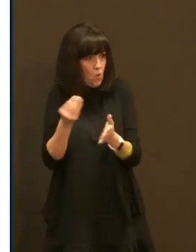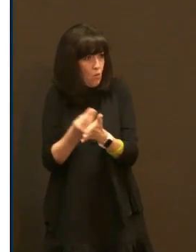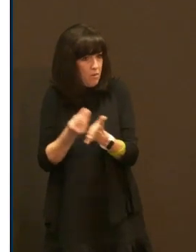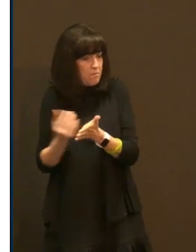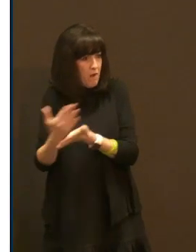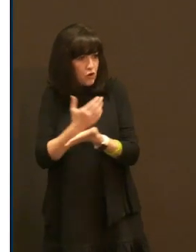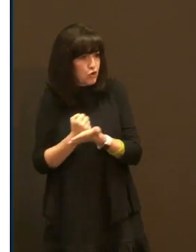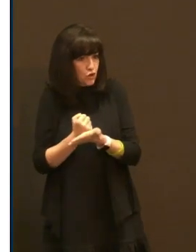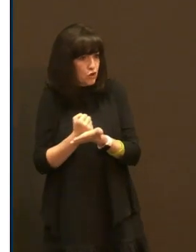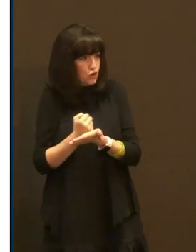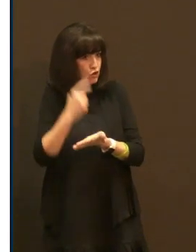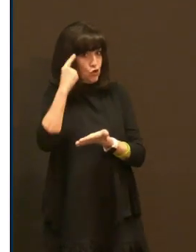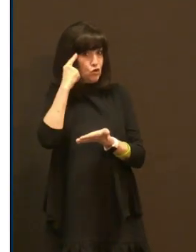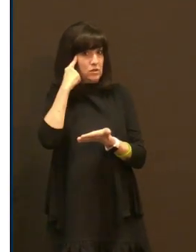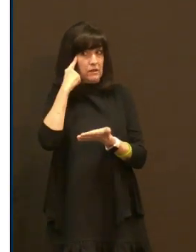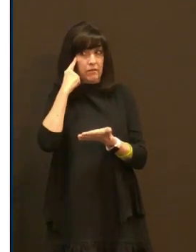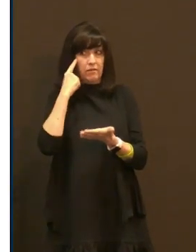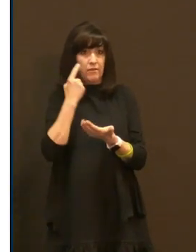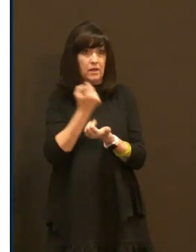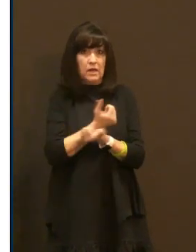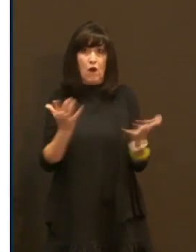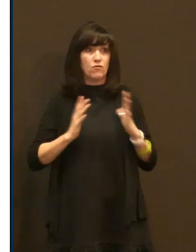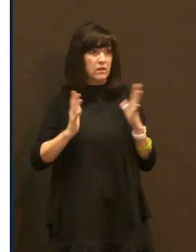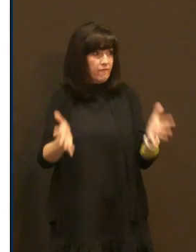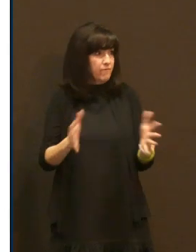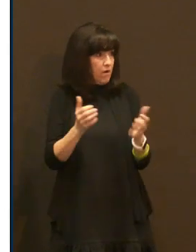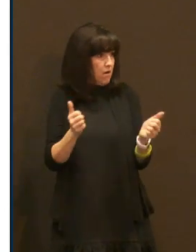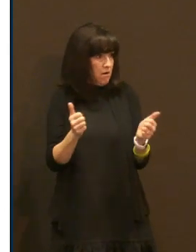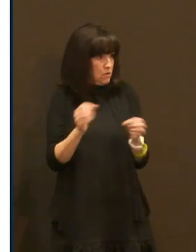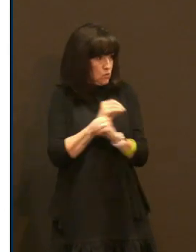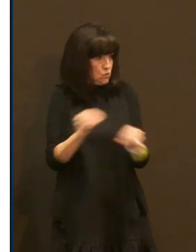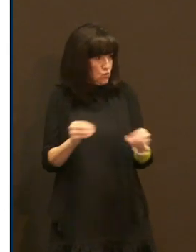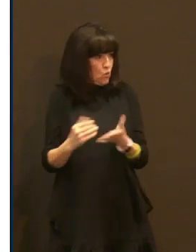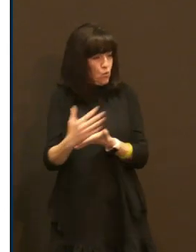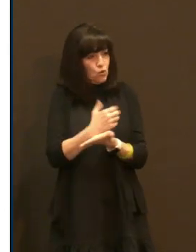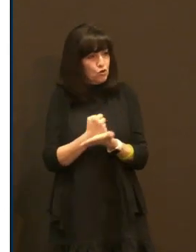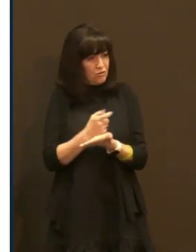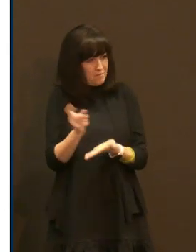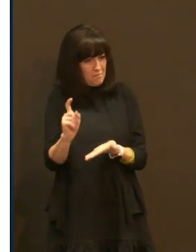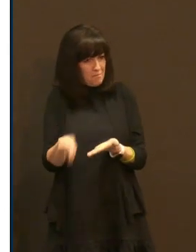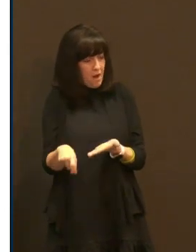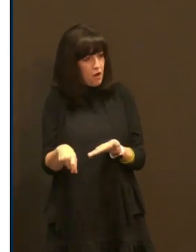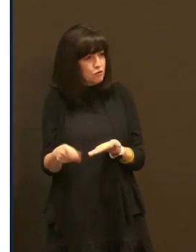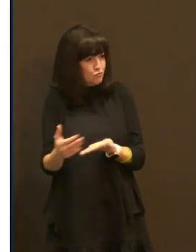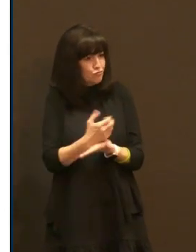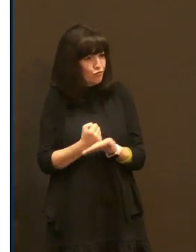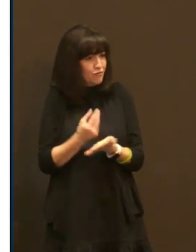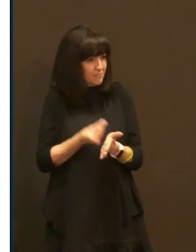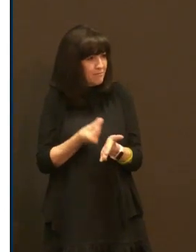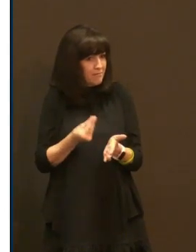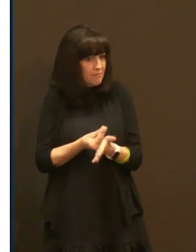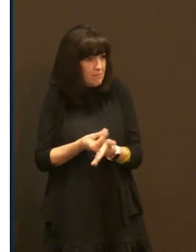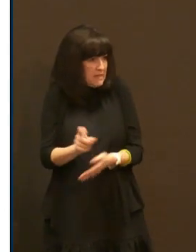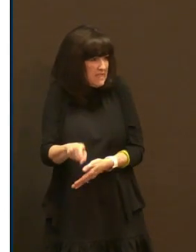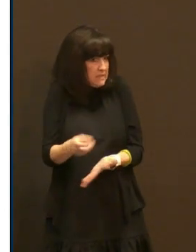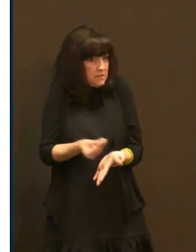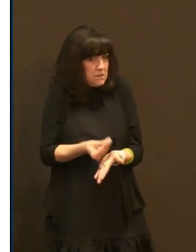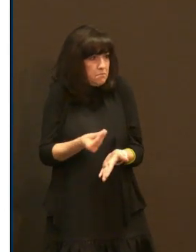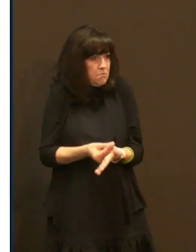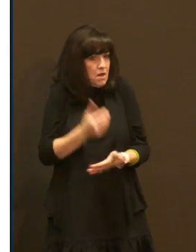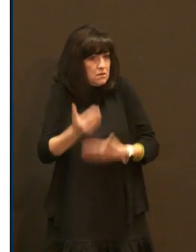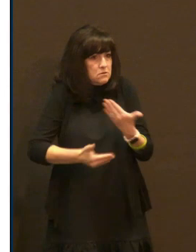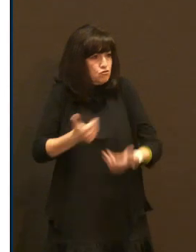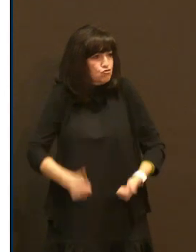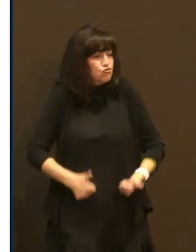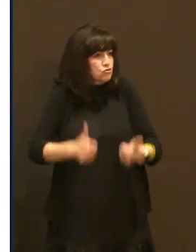able to heal things, you know. We've got serious mental and emotional, negative mental